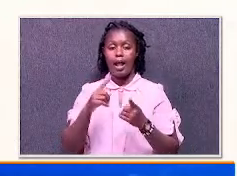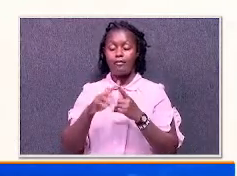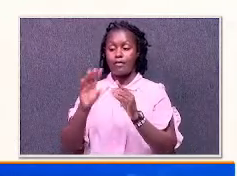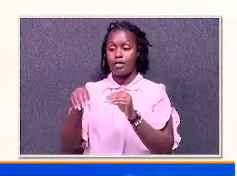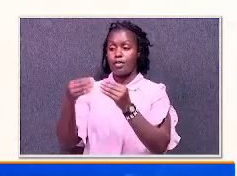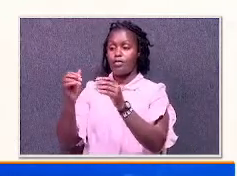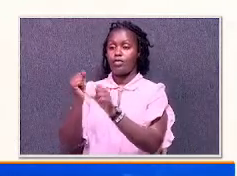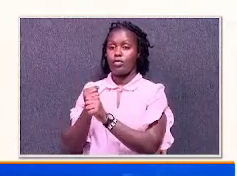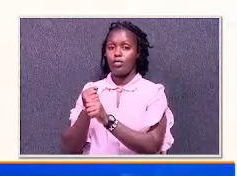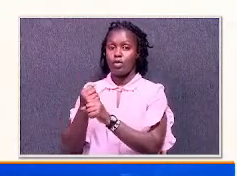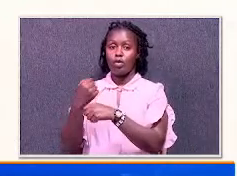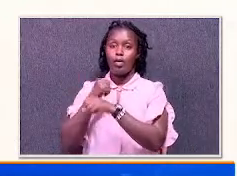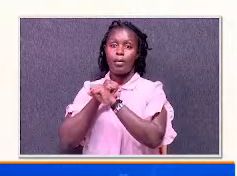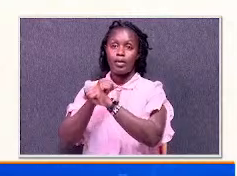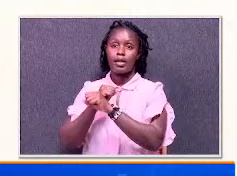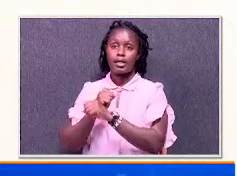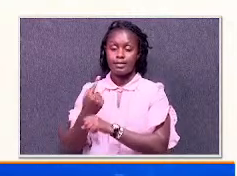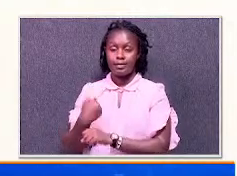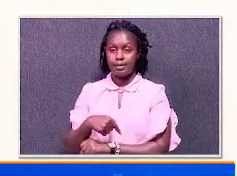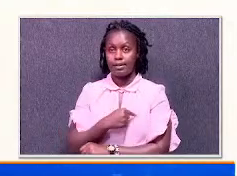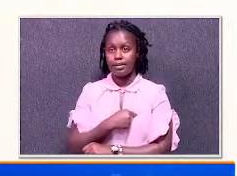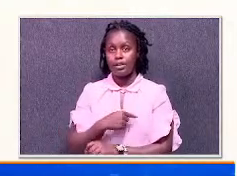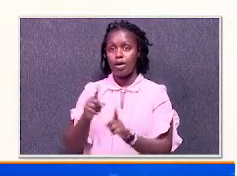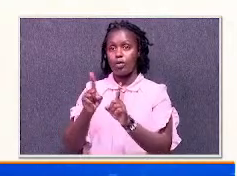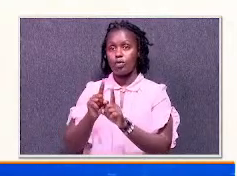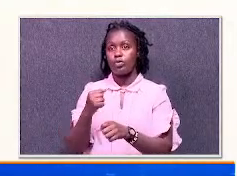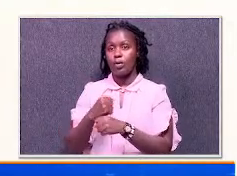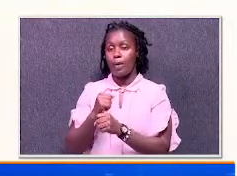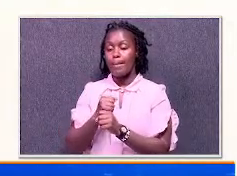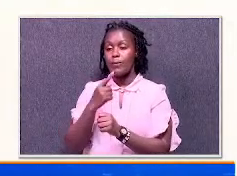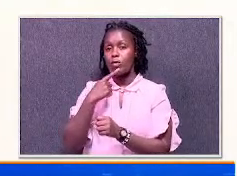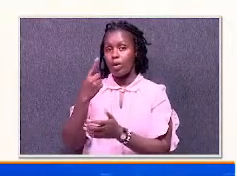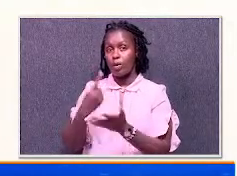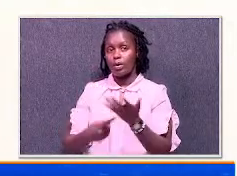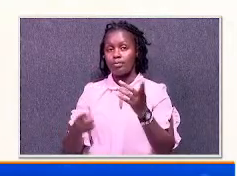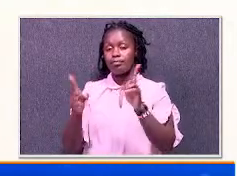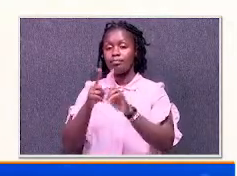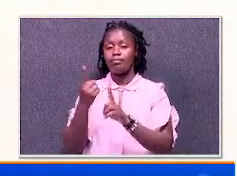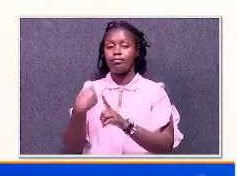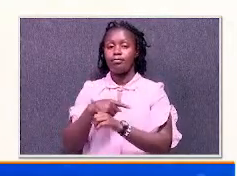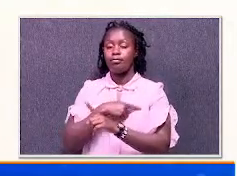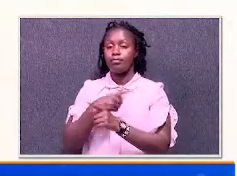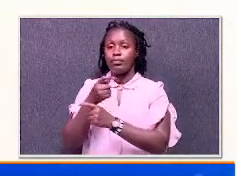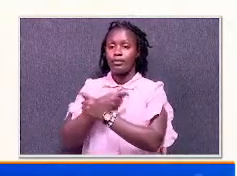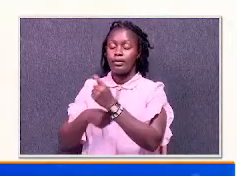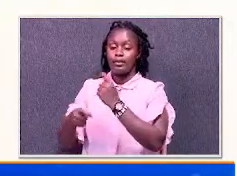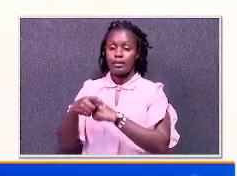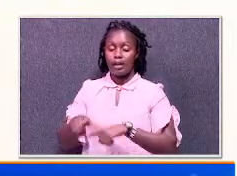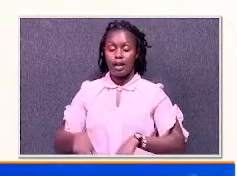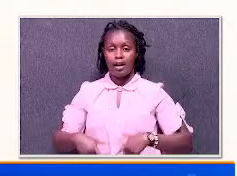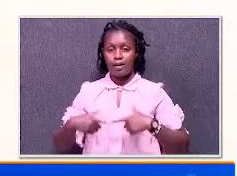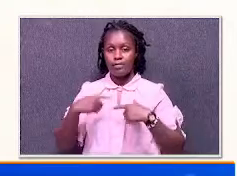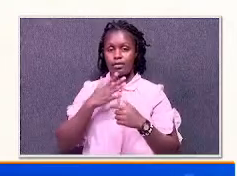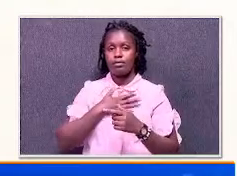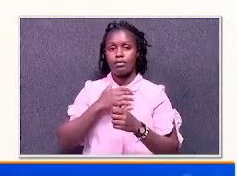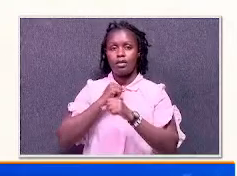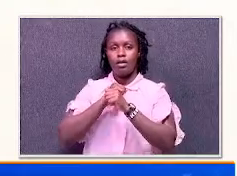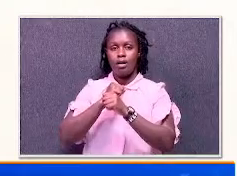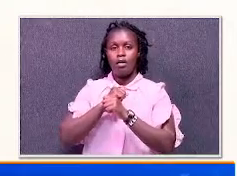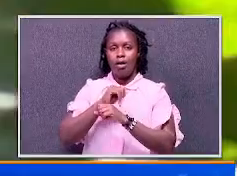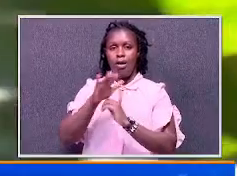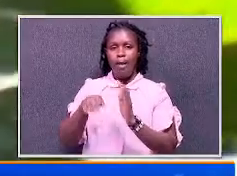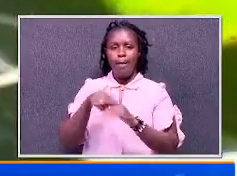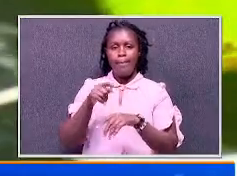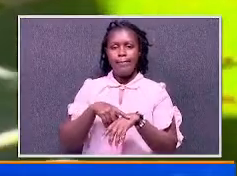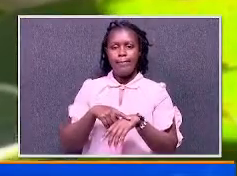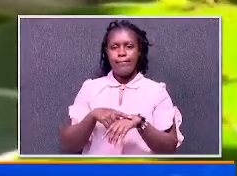to protect us and make sure that even as we trade, our lives are protected at all